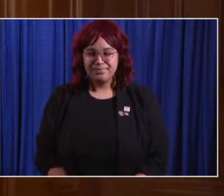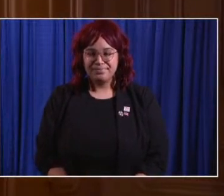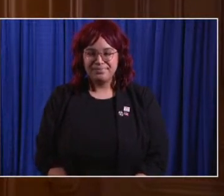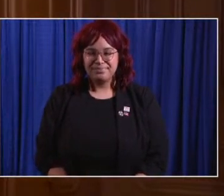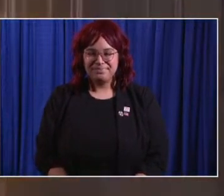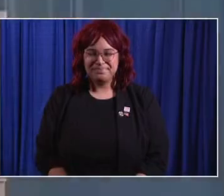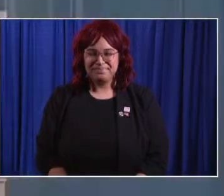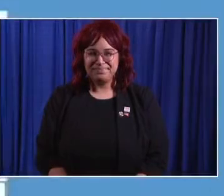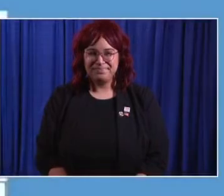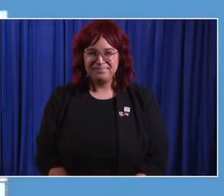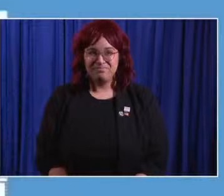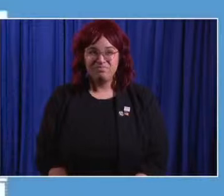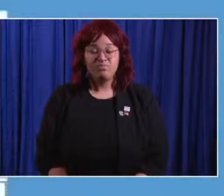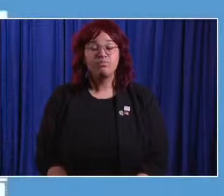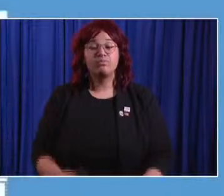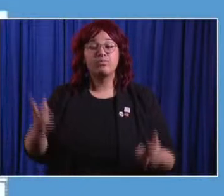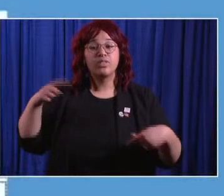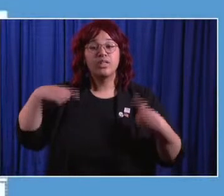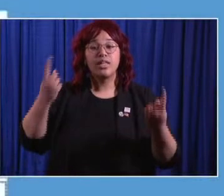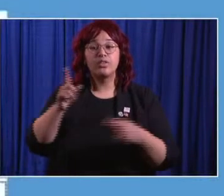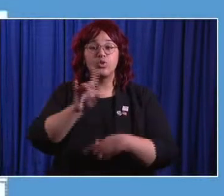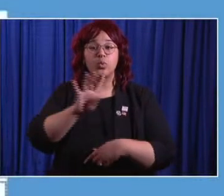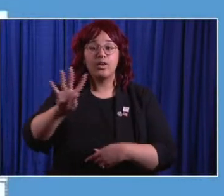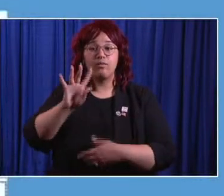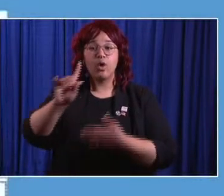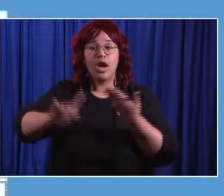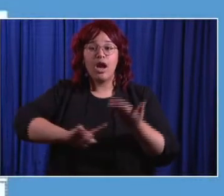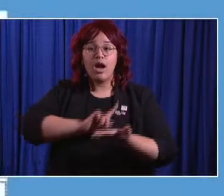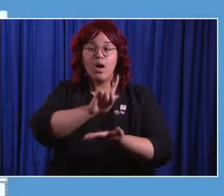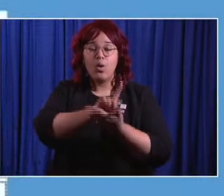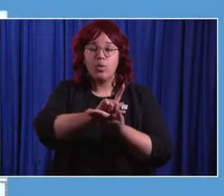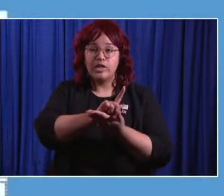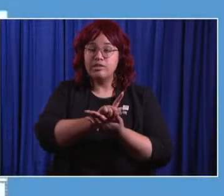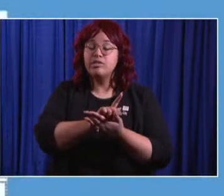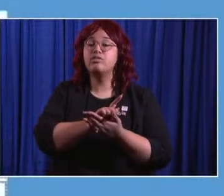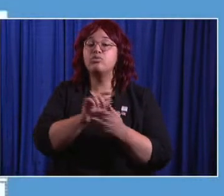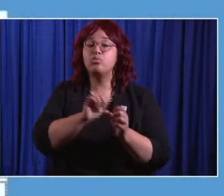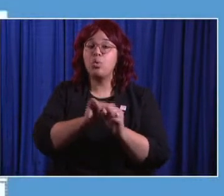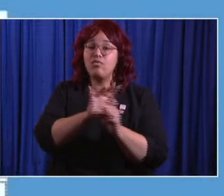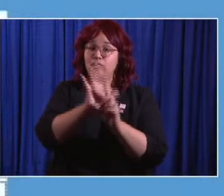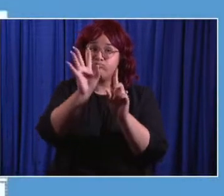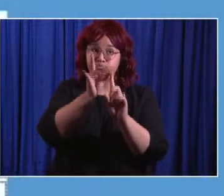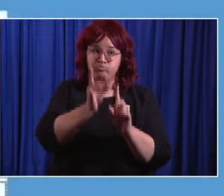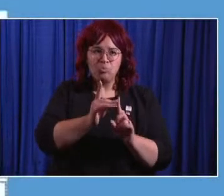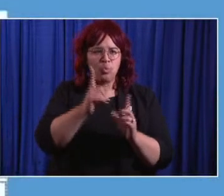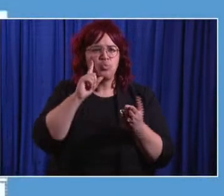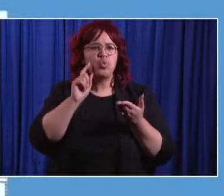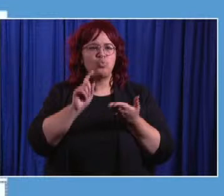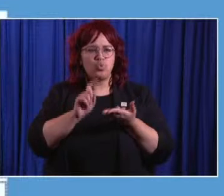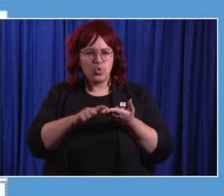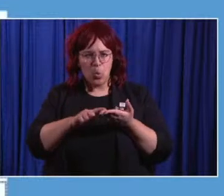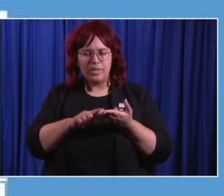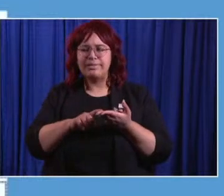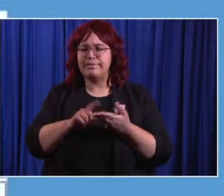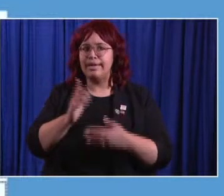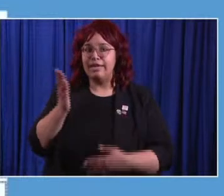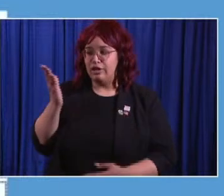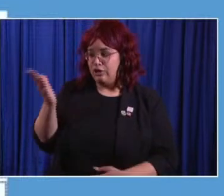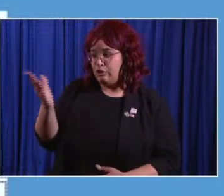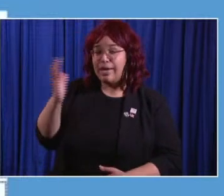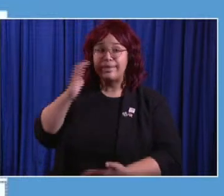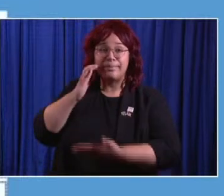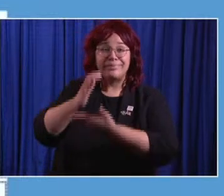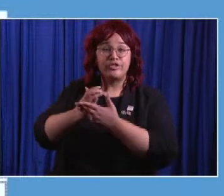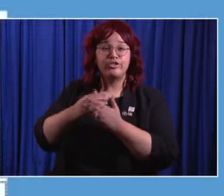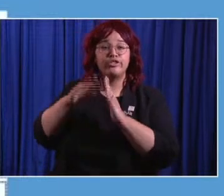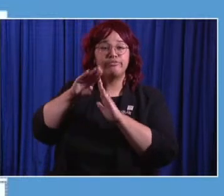So we'll see our cases the last 24 hours are down. We're certainly happy to see those numbers below